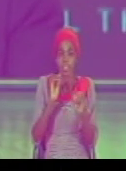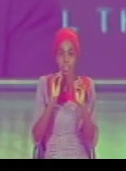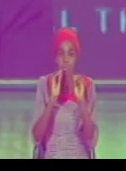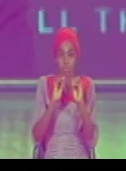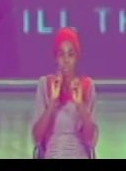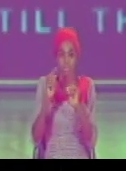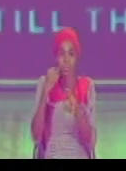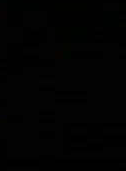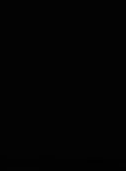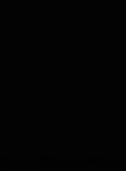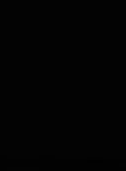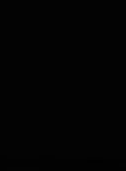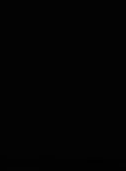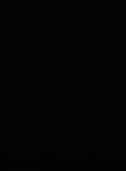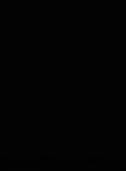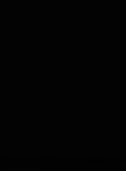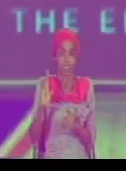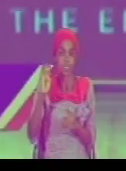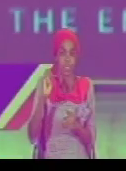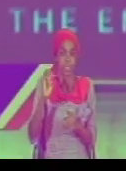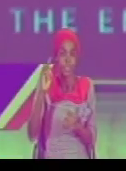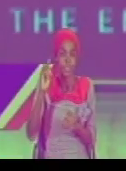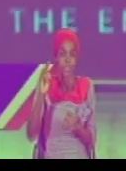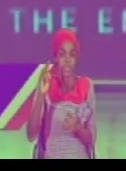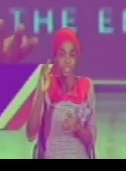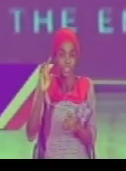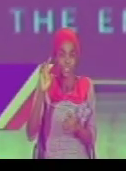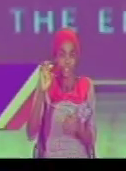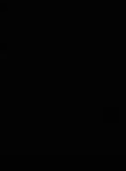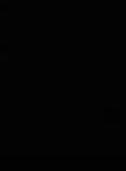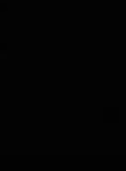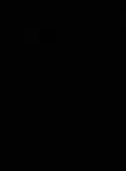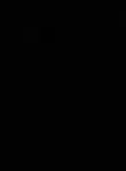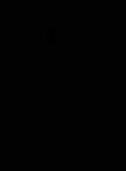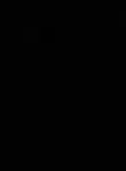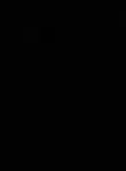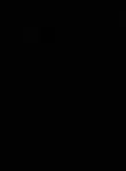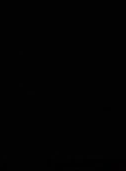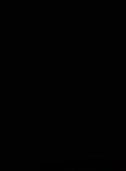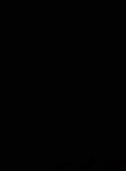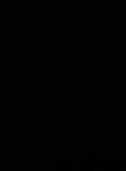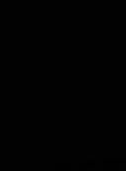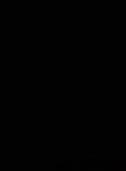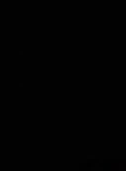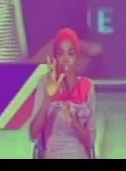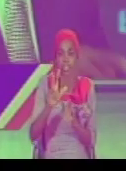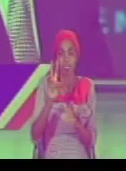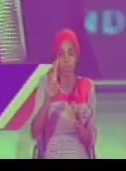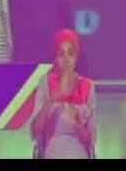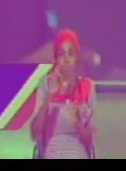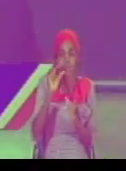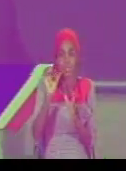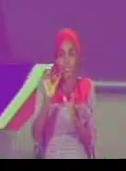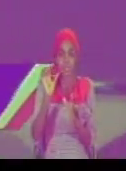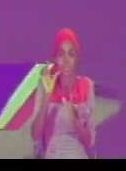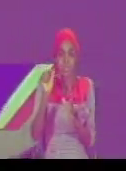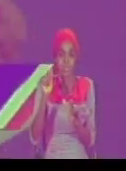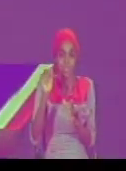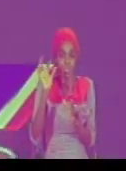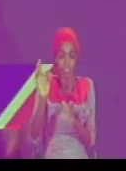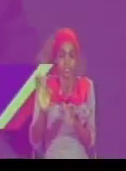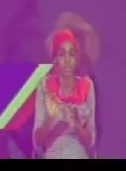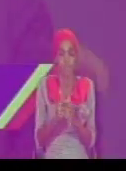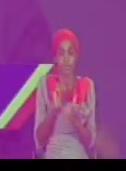In Exodus chapter 32, we're looking at verse 19, and it came to pass, it came